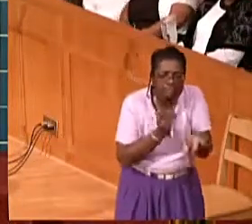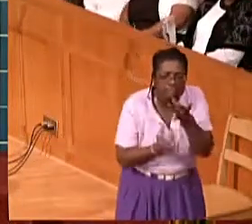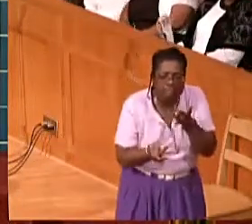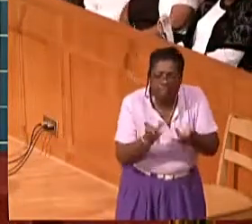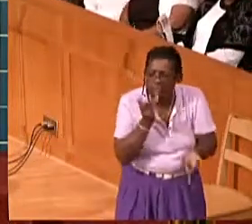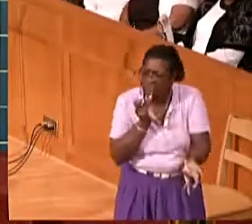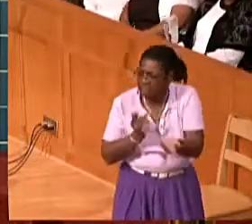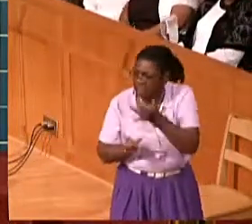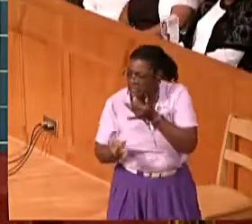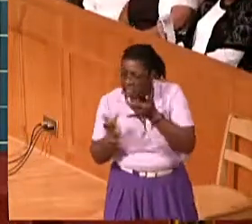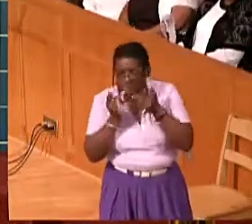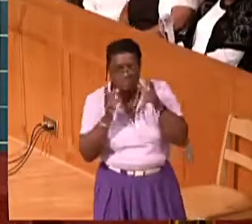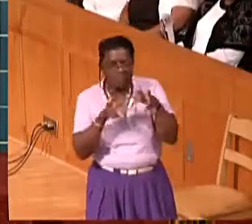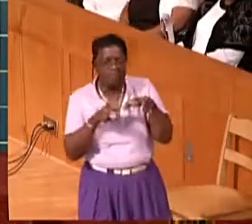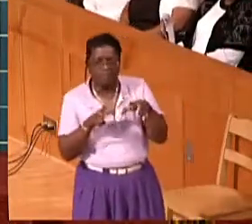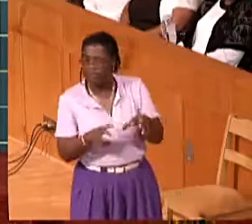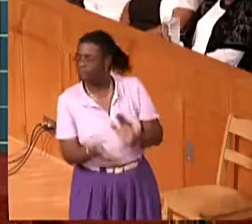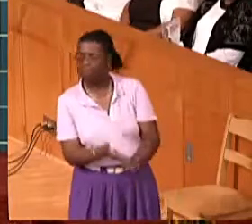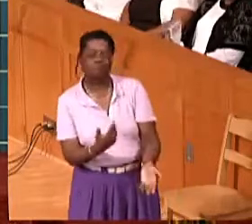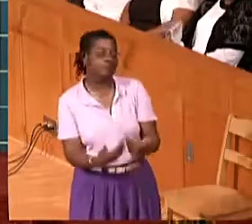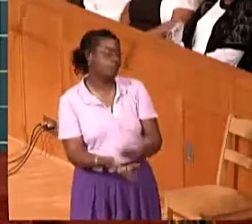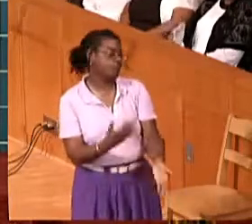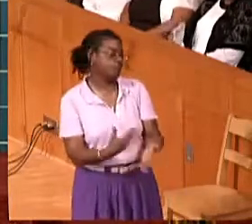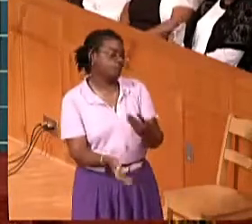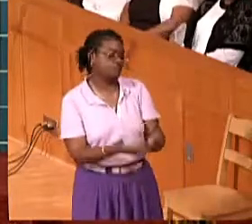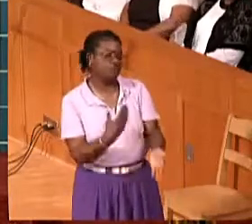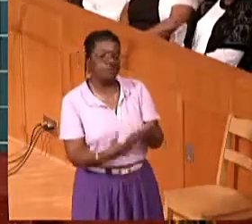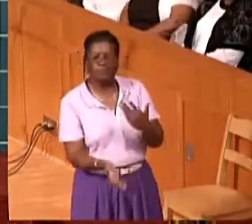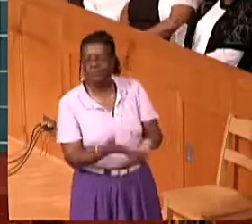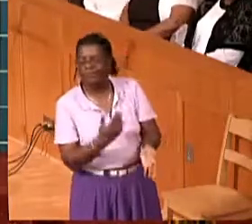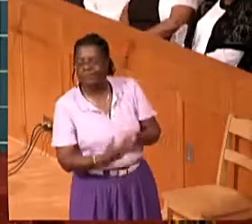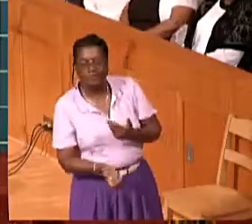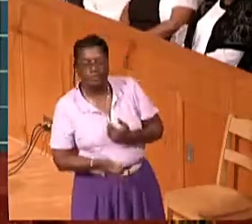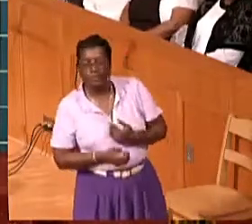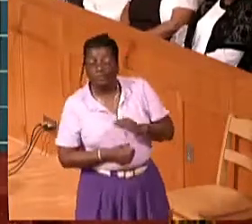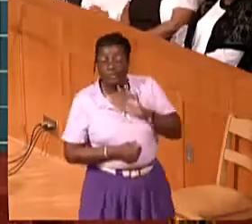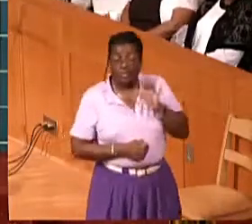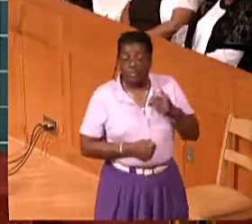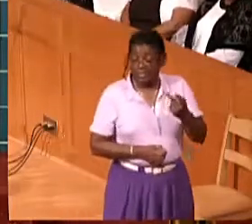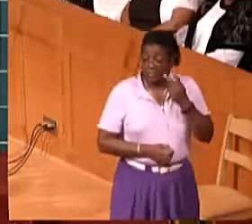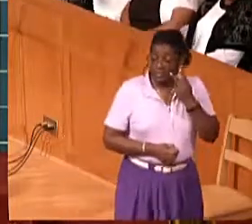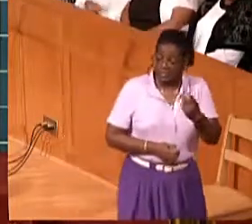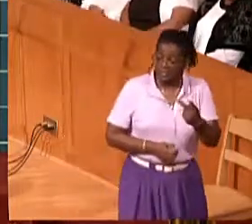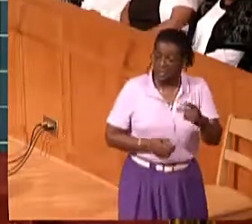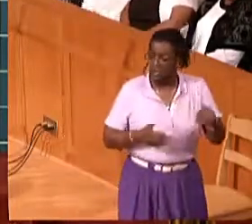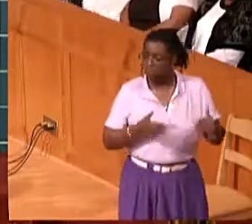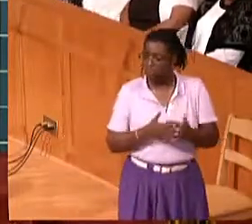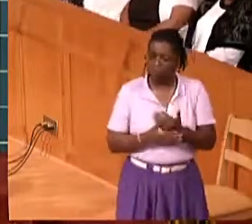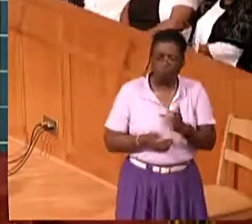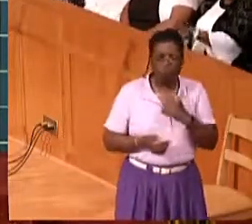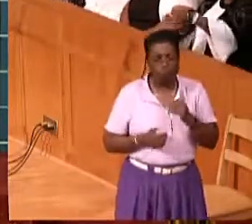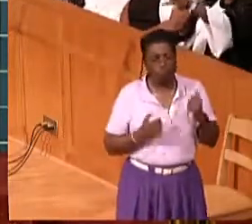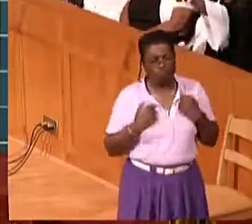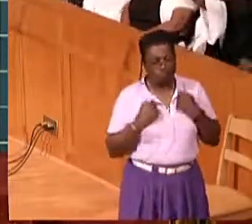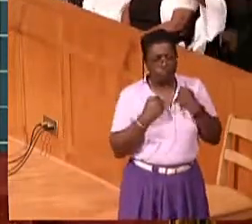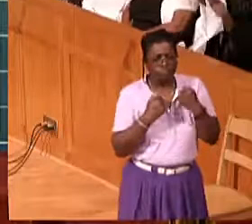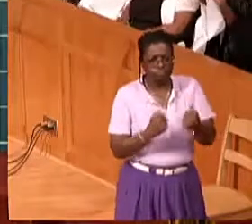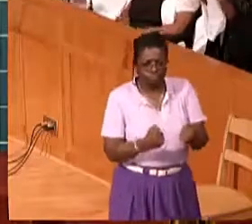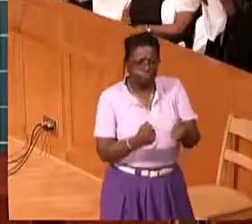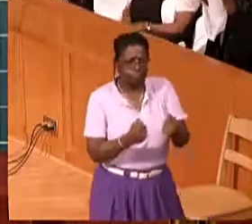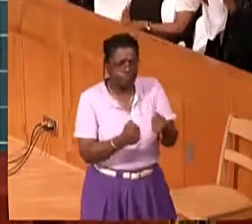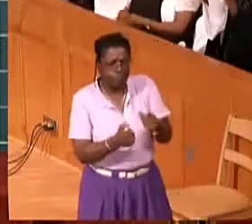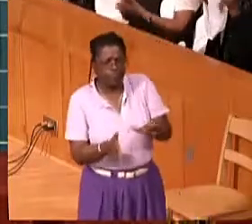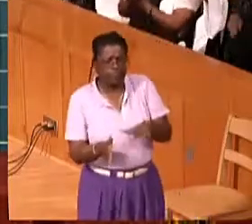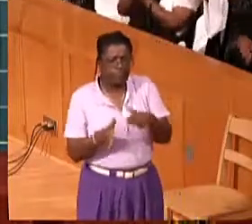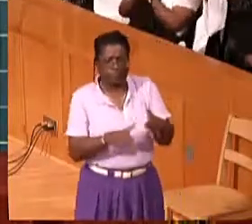are. Listen, that you will never, ever, ever see a U-Haul following a hearse. God has a way of getting the stuff you